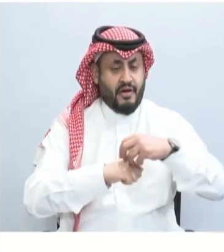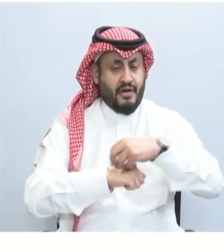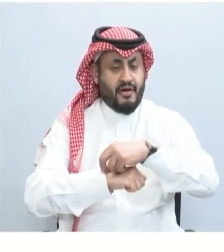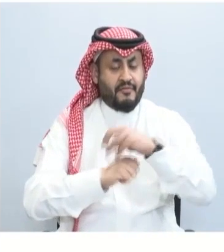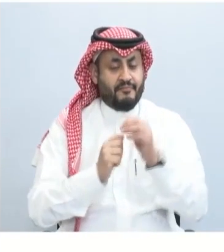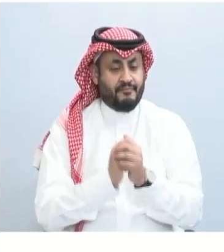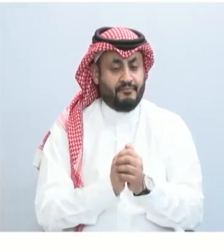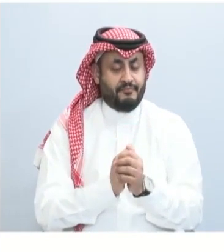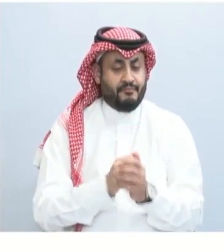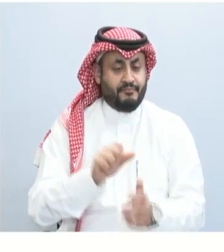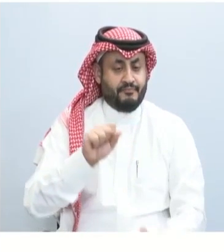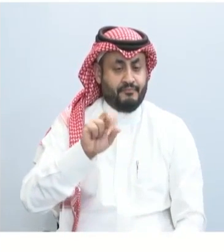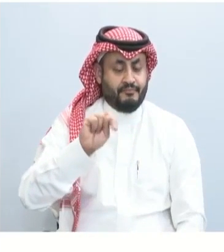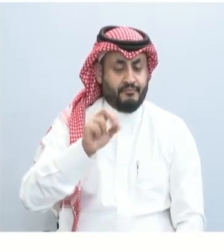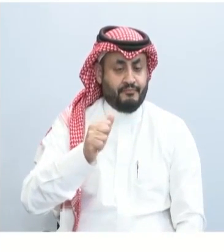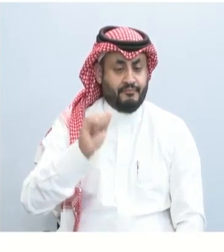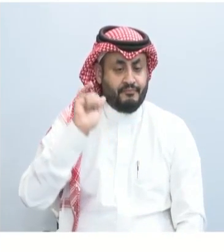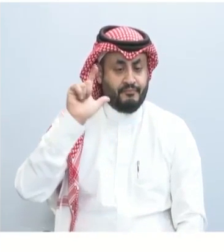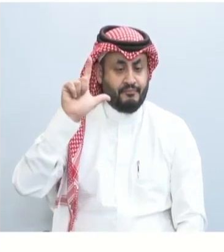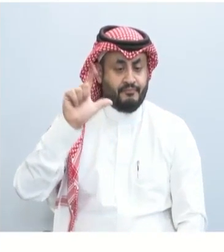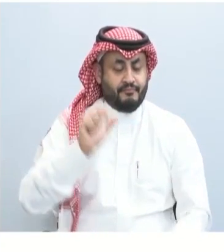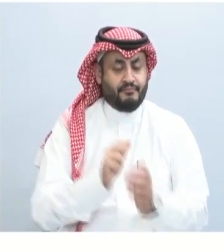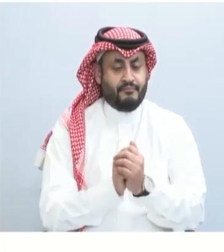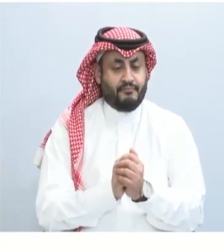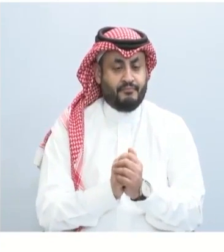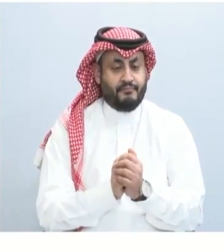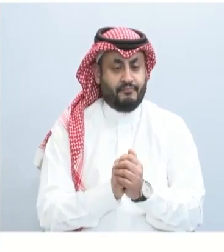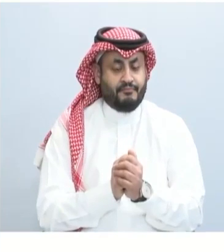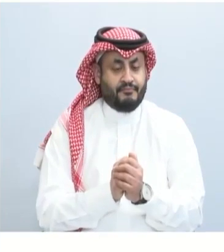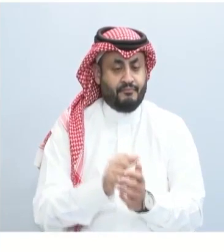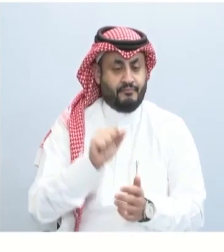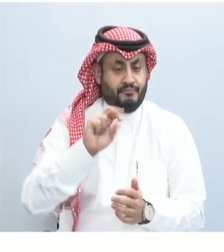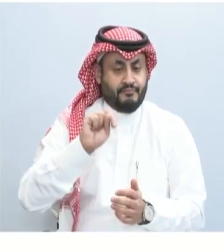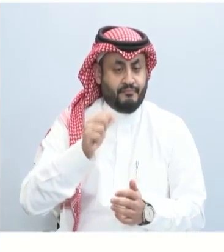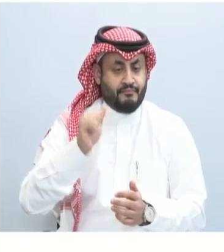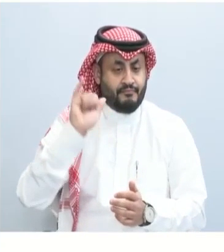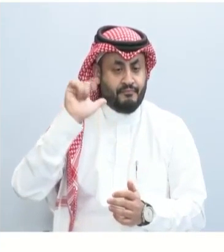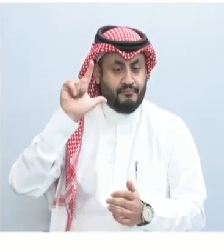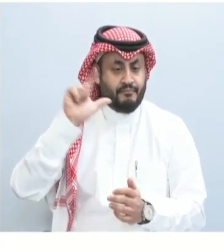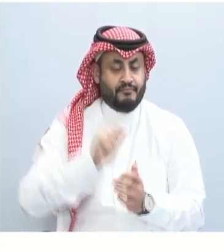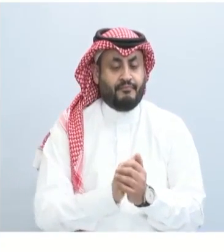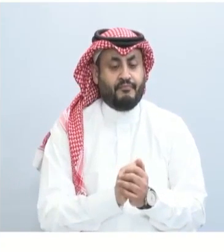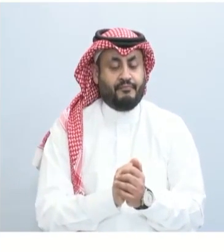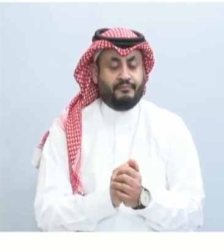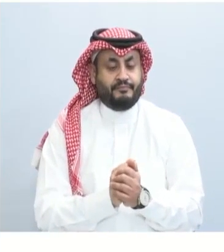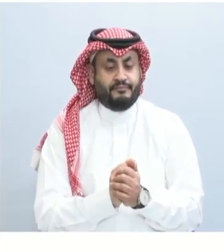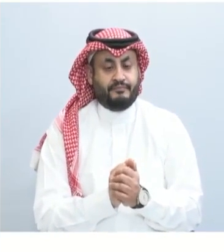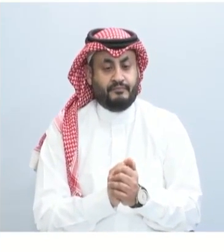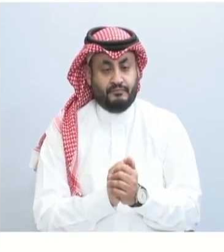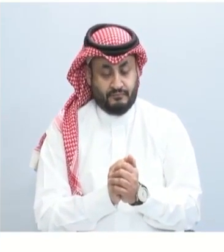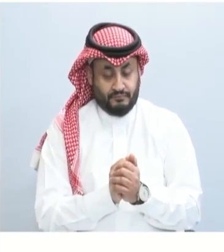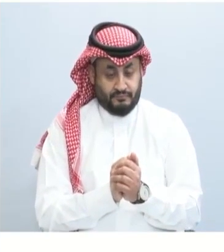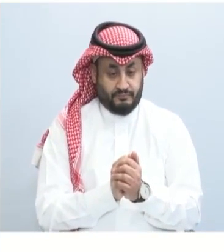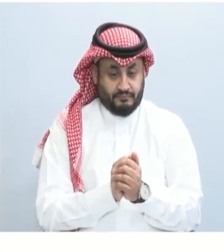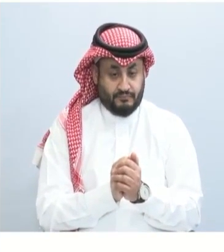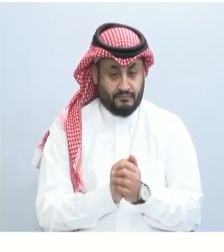snail. A snail, say with me, a snail. Very well. So this